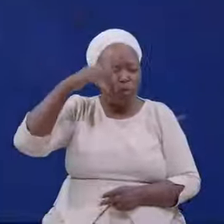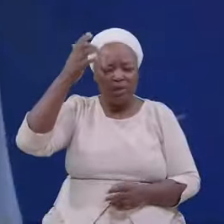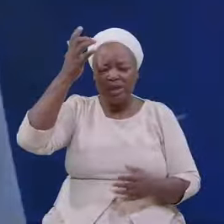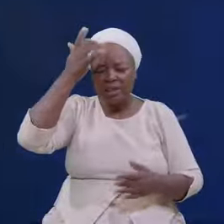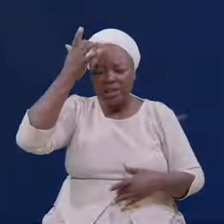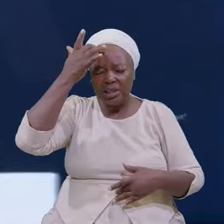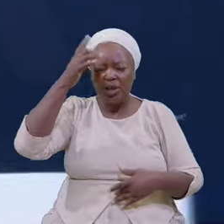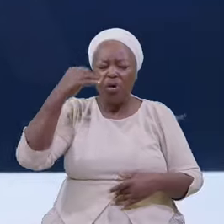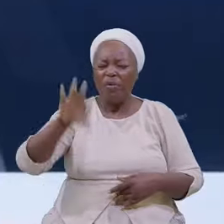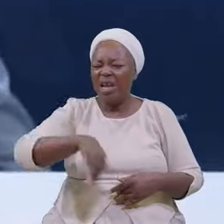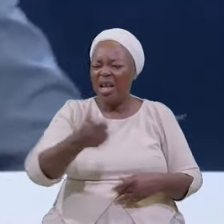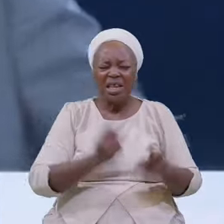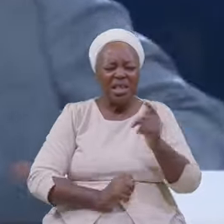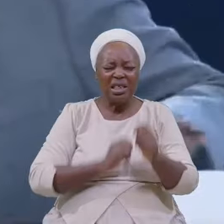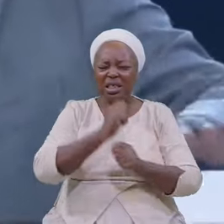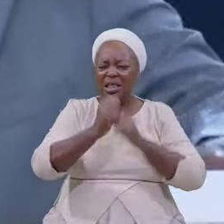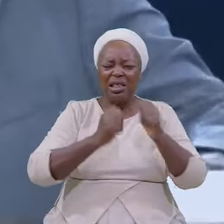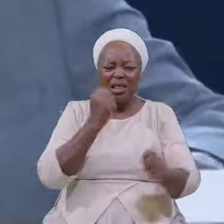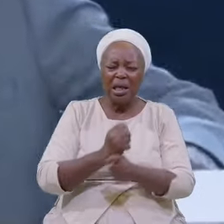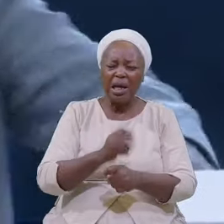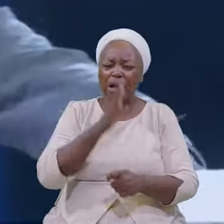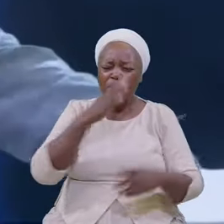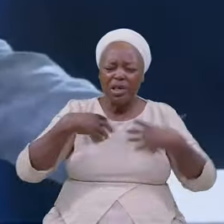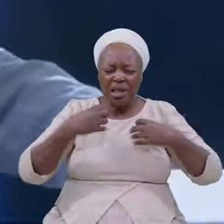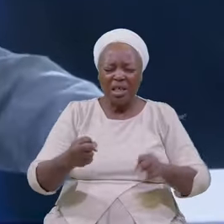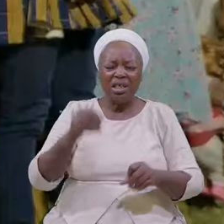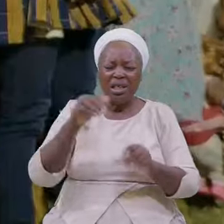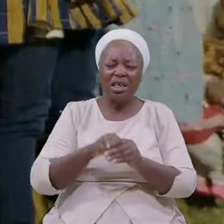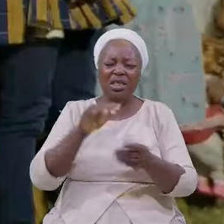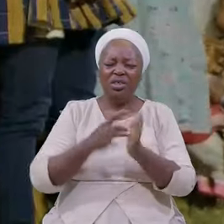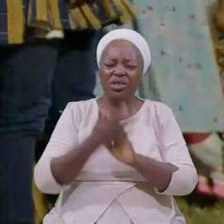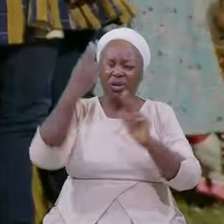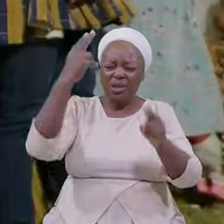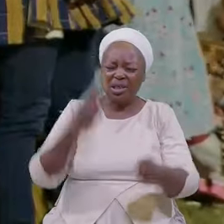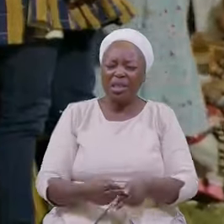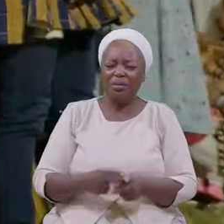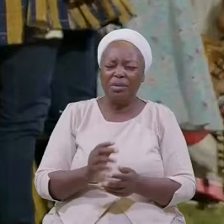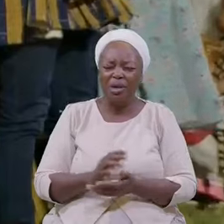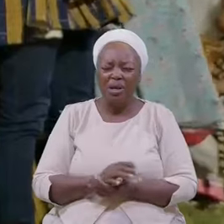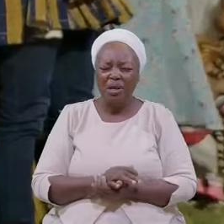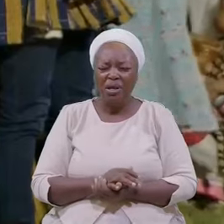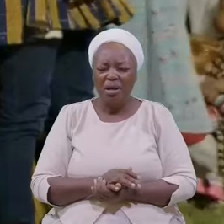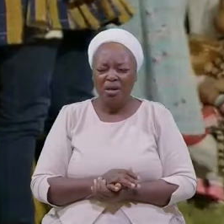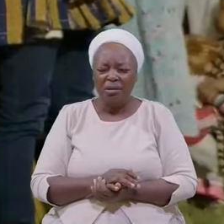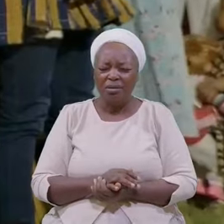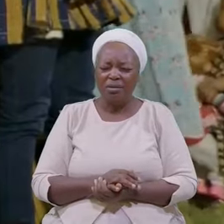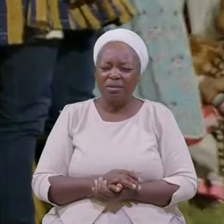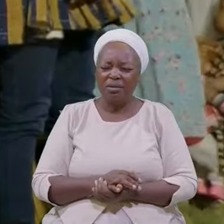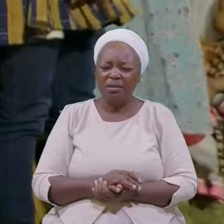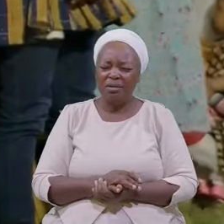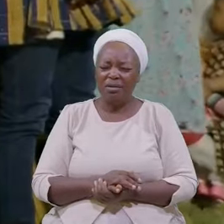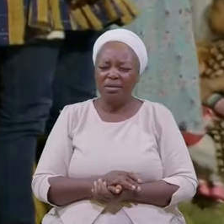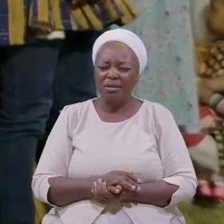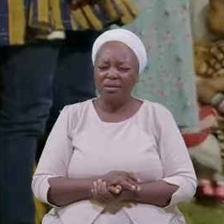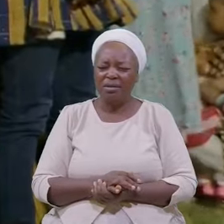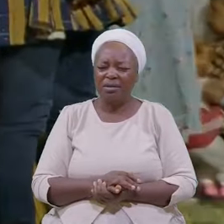any type, be healed in Jesus' name. Soyez guéri de tout genre de maladies incurables au